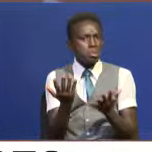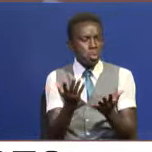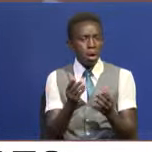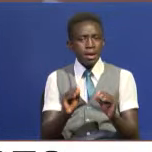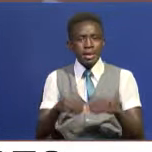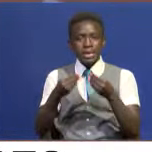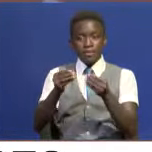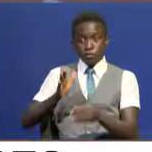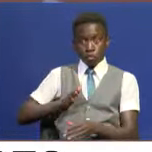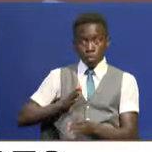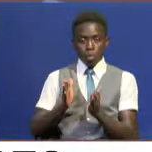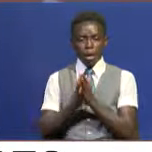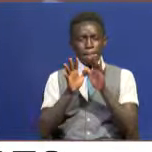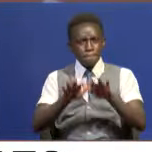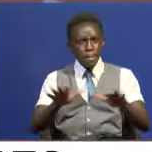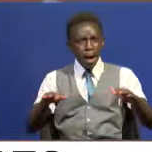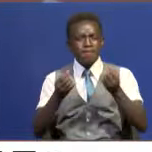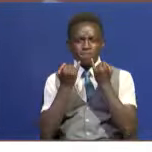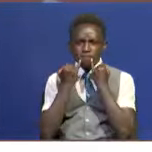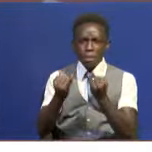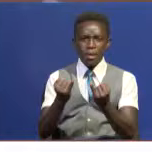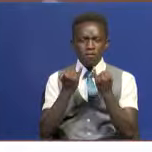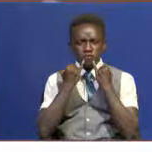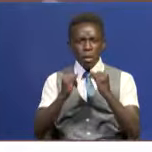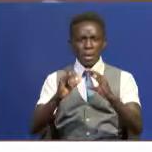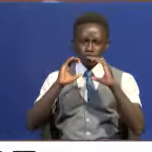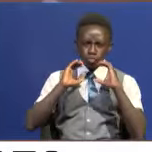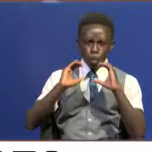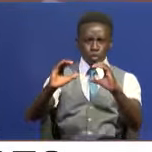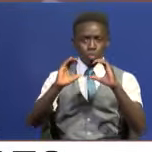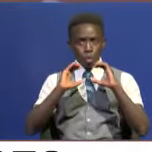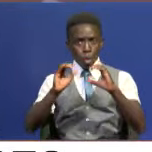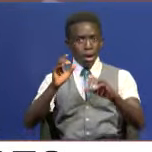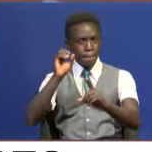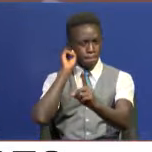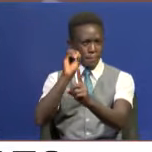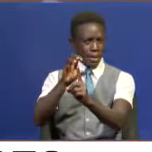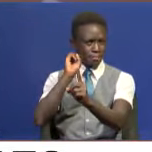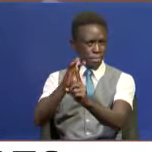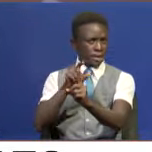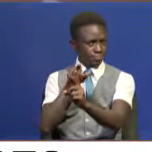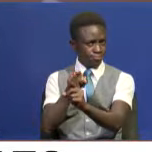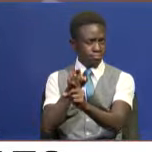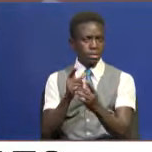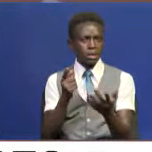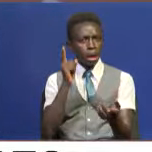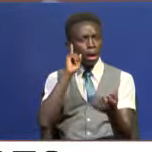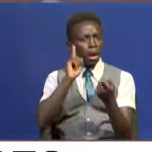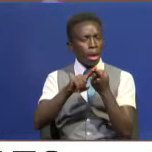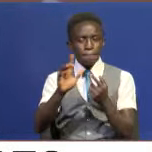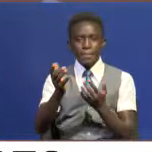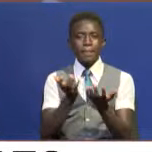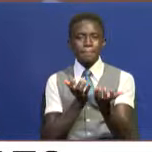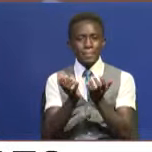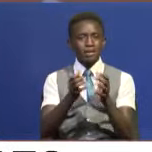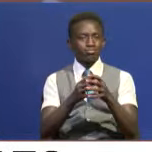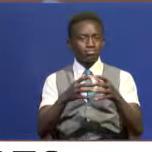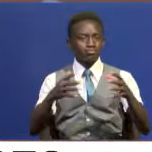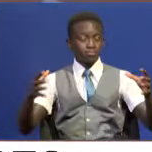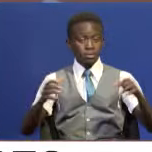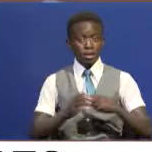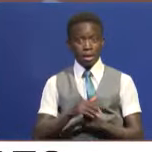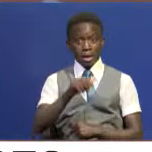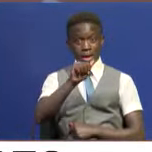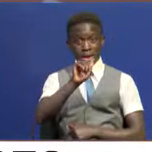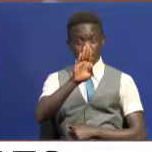market information and access coaching and mentorship and business networks, as well as capital to scale up their businesses. Absa Bank